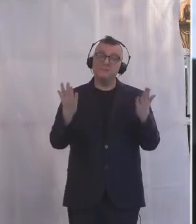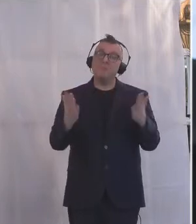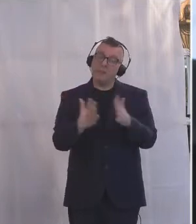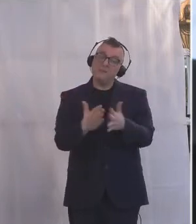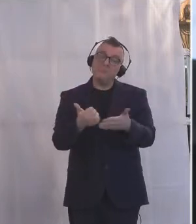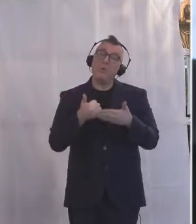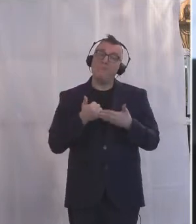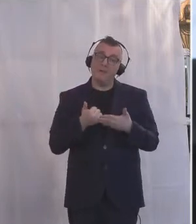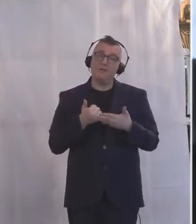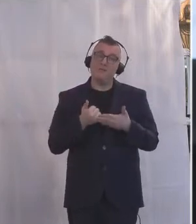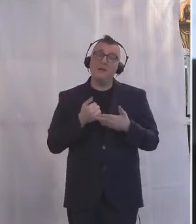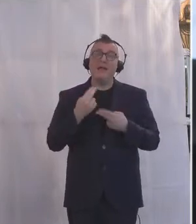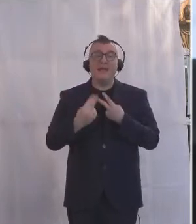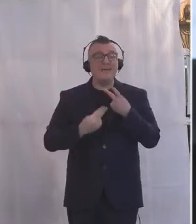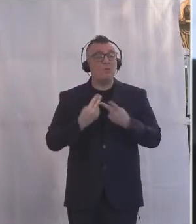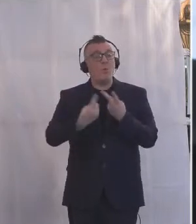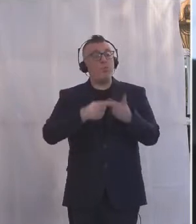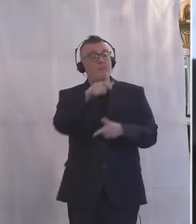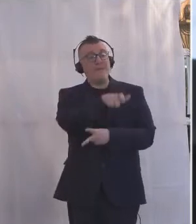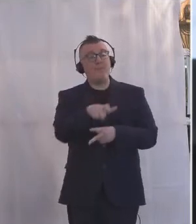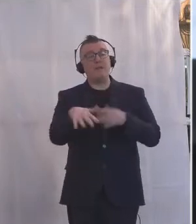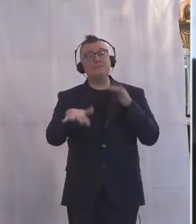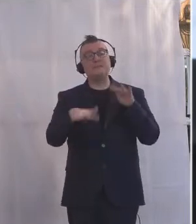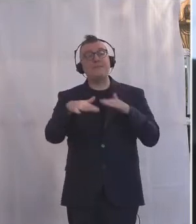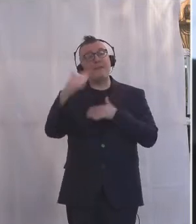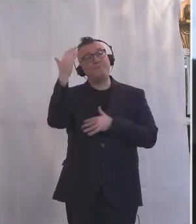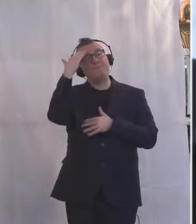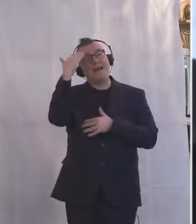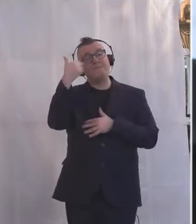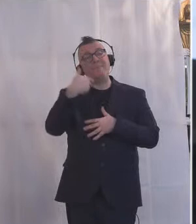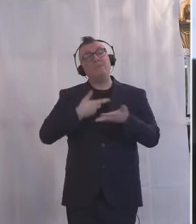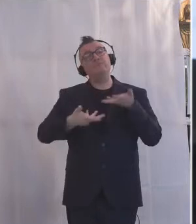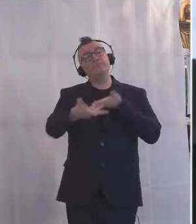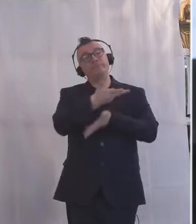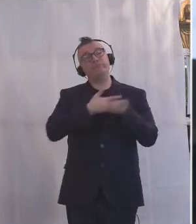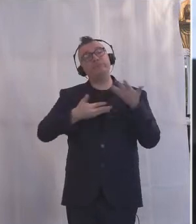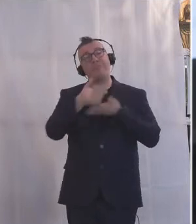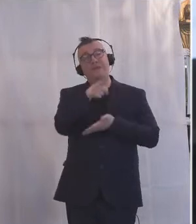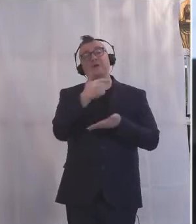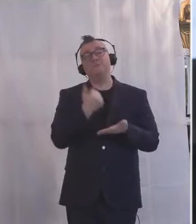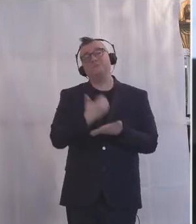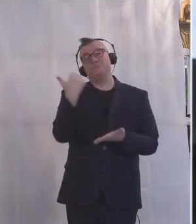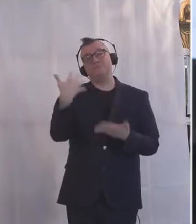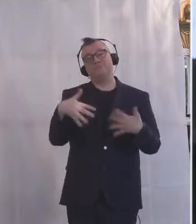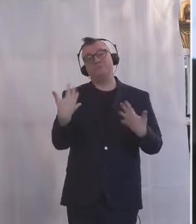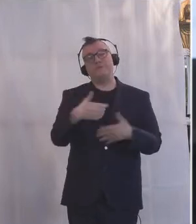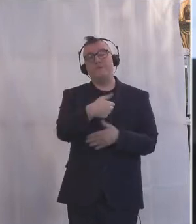a like-minded tribe, and having that support has really, really been fantastic. So, you know, the themes